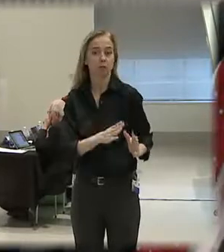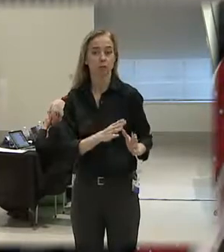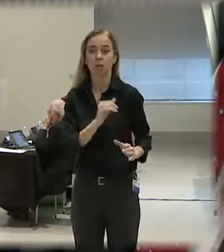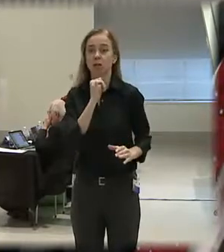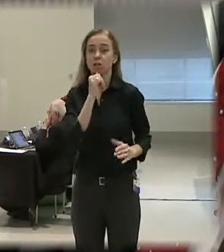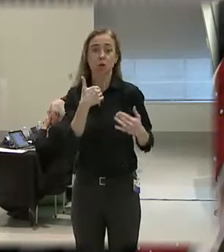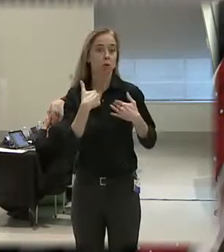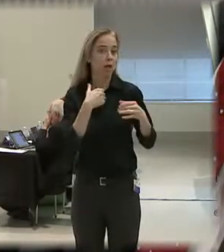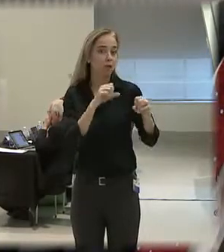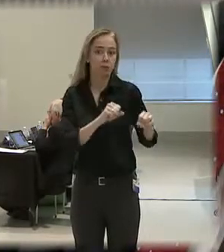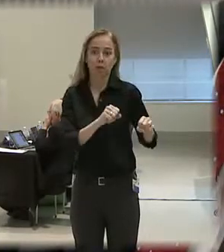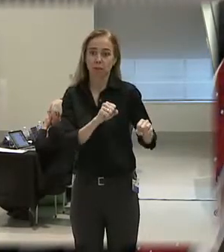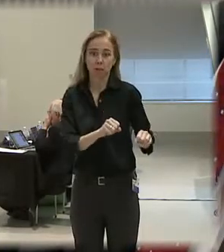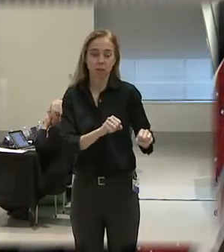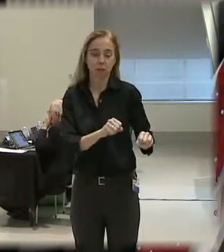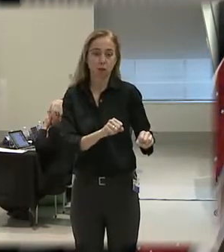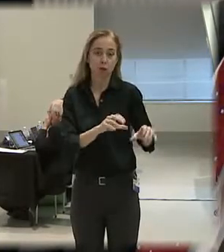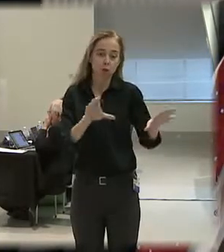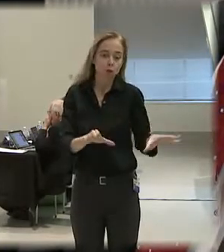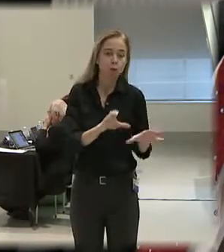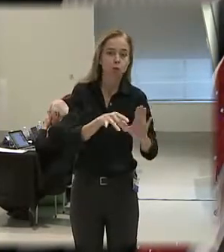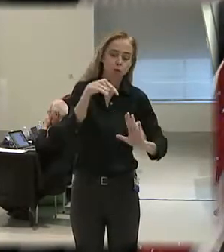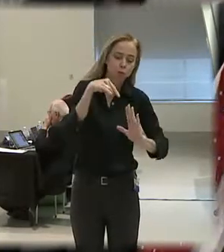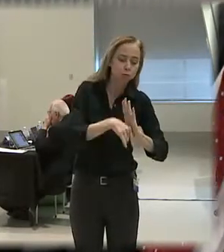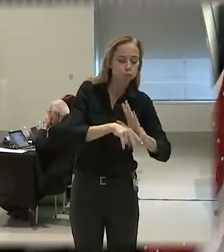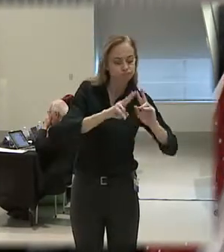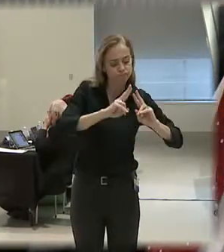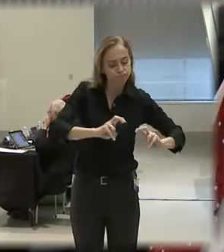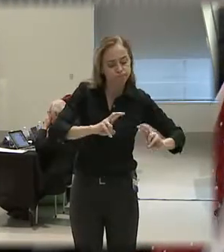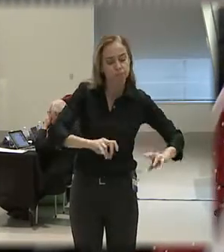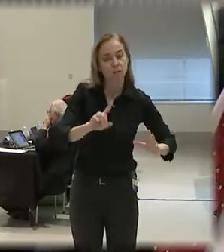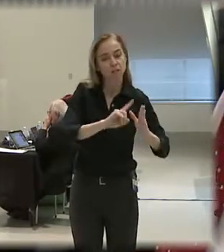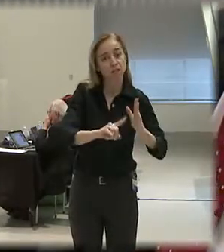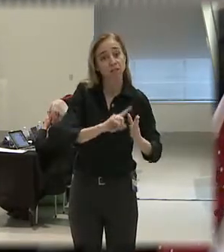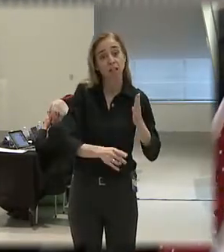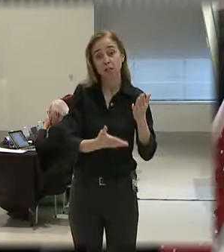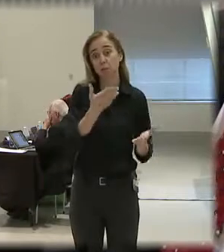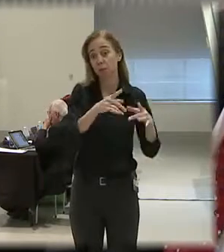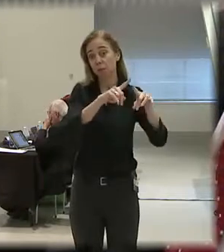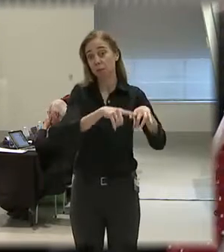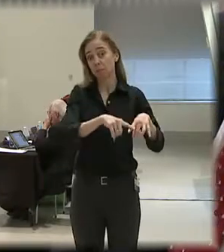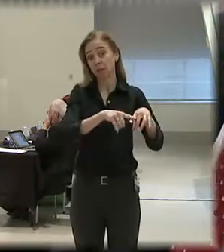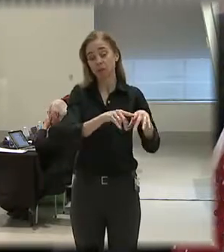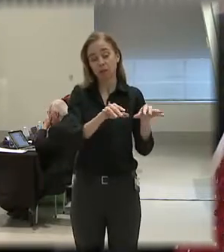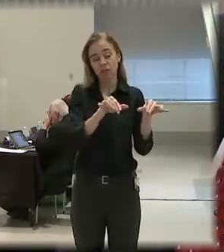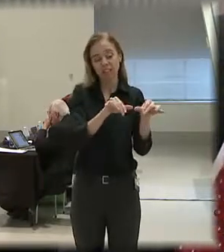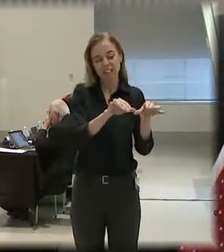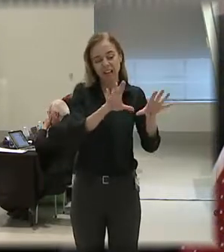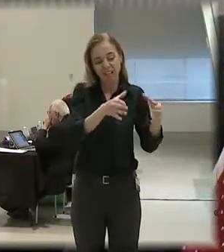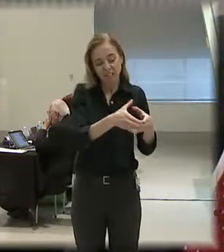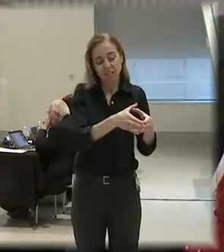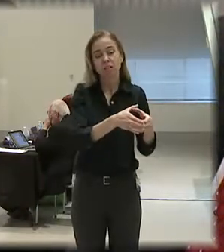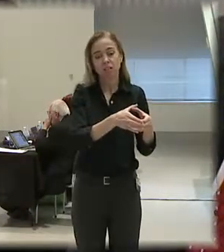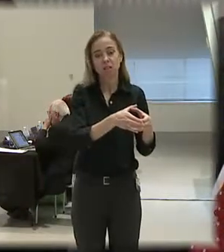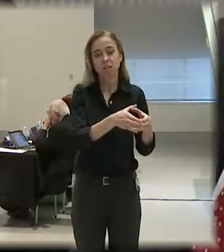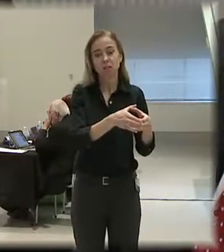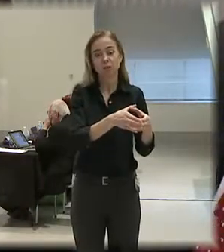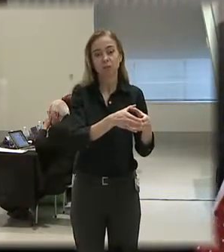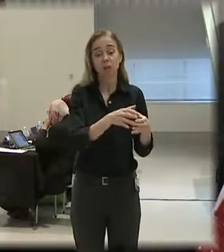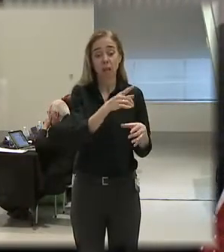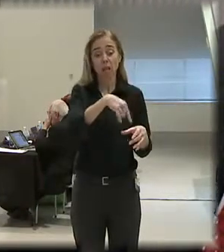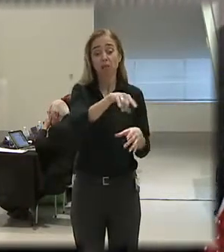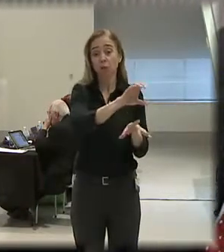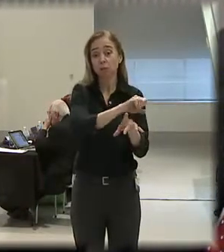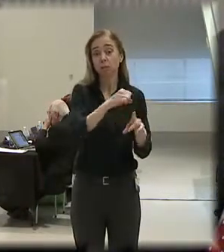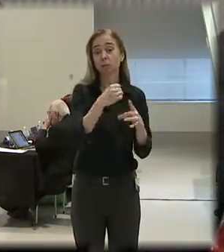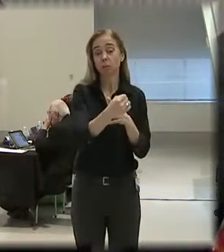the ability to conduct a thorough investigation, maybe based upon the size and the makeup of their investigators. In those